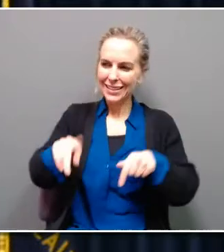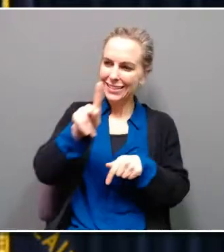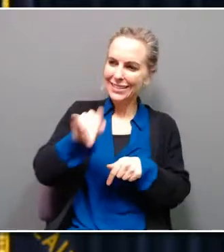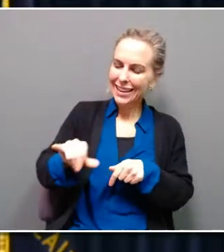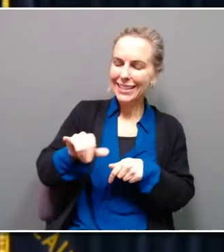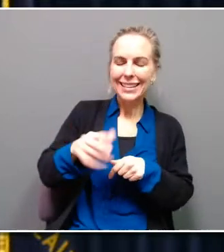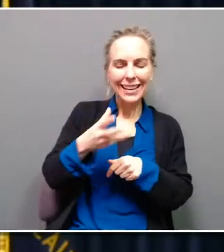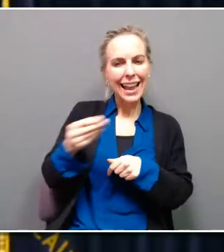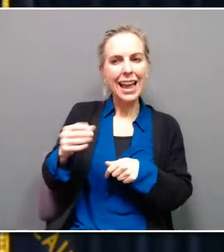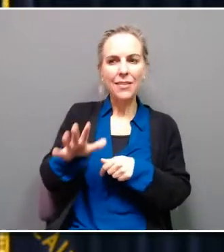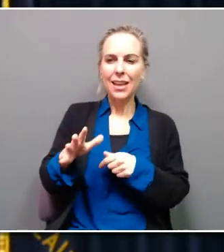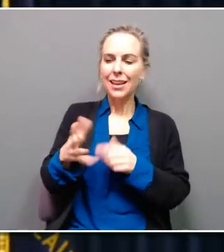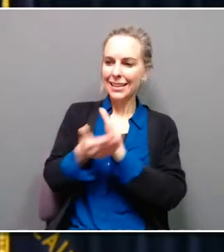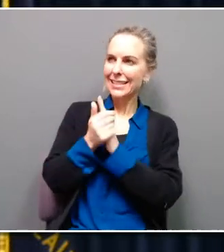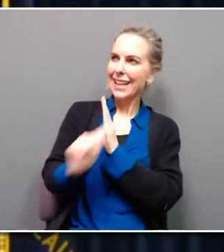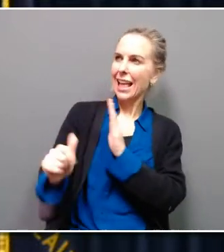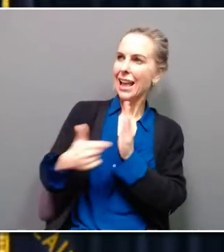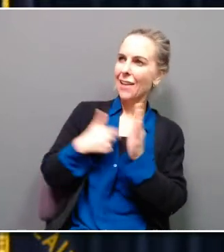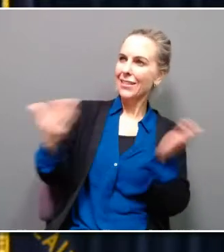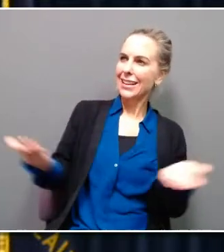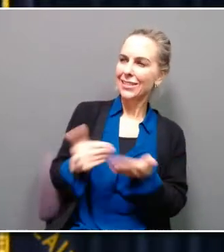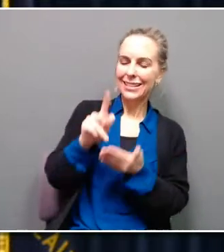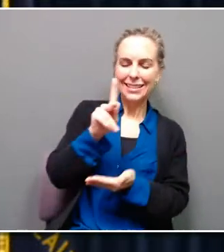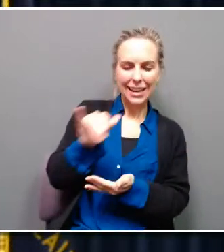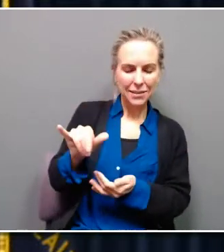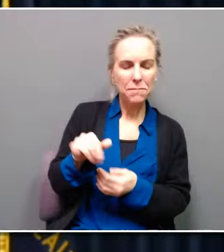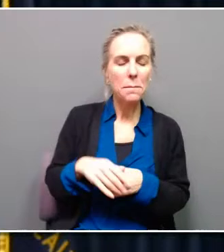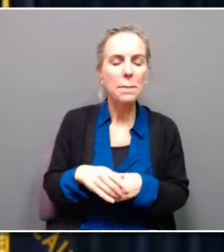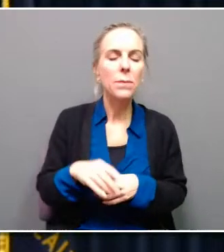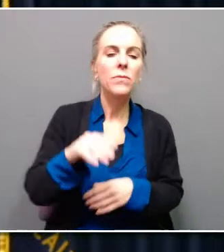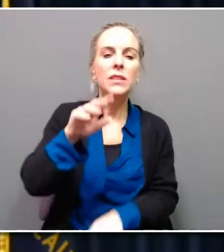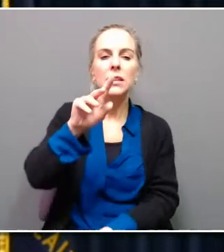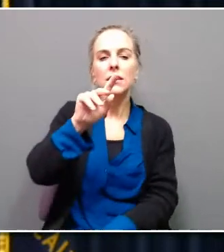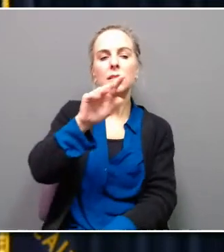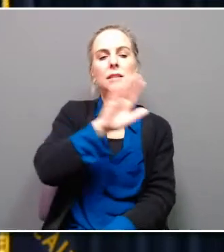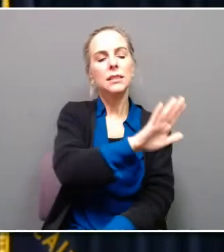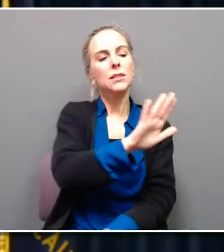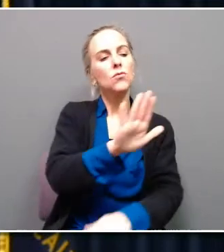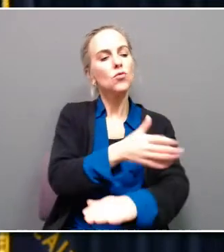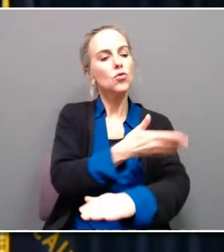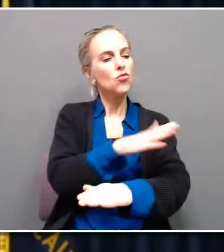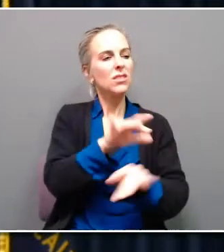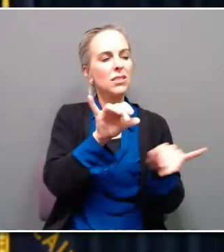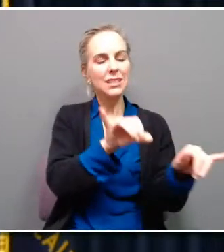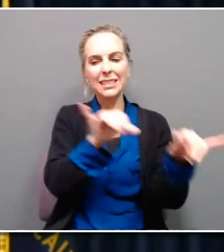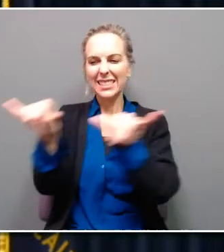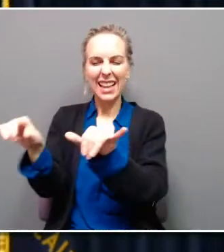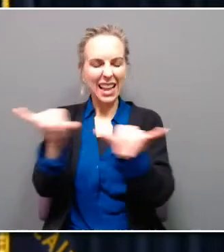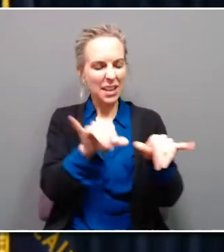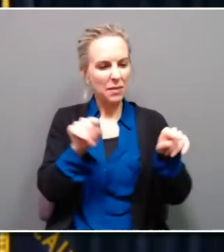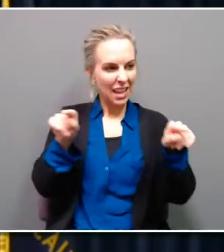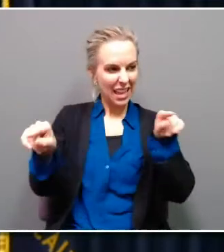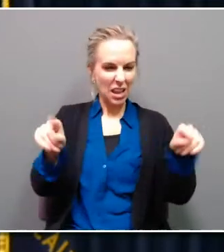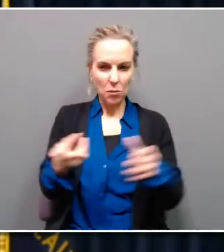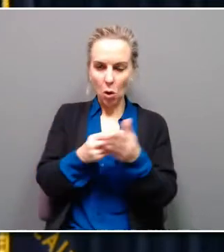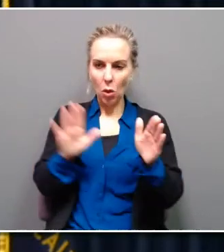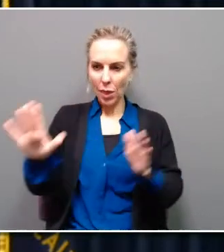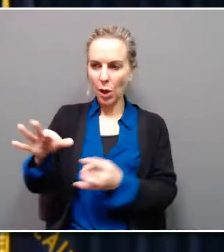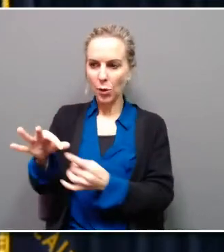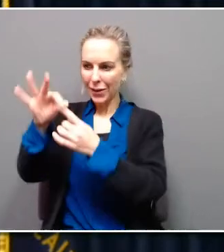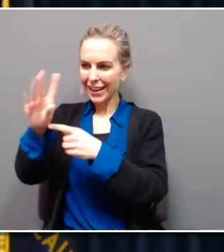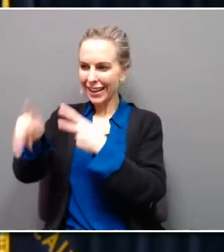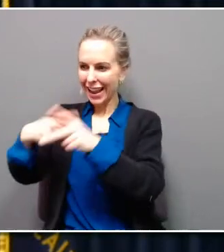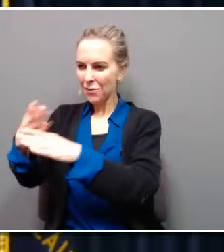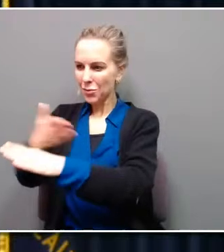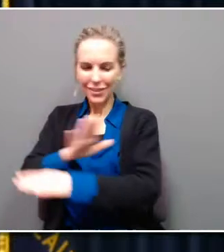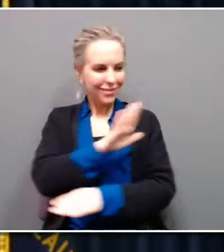the talent that we have here. And Tyler's music, like Jack's, is so unique. And I think that's a pretty special thing